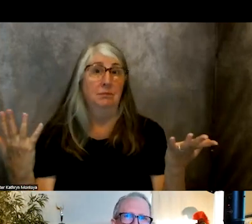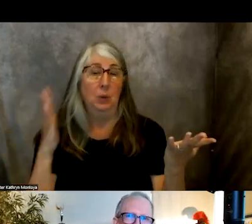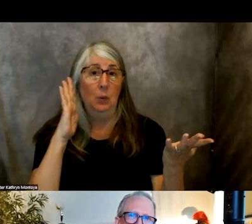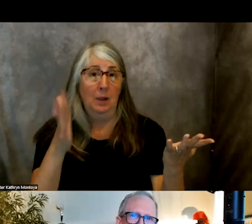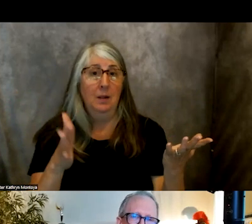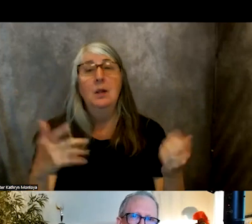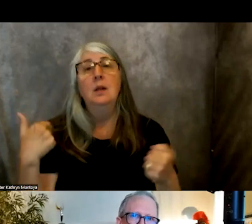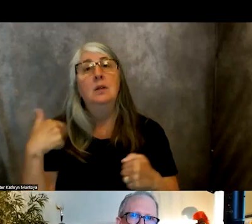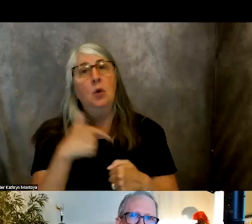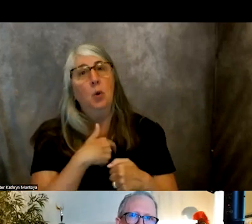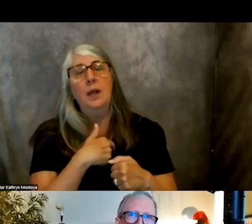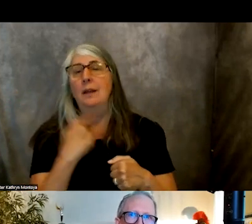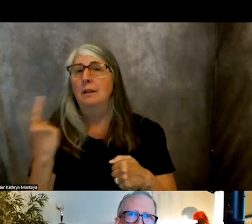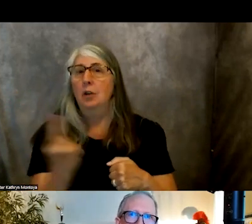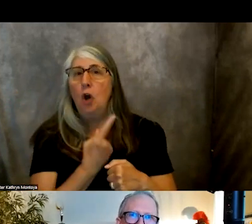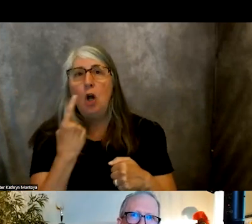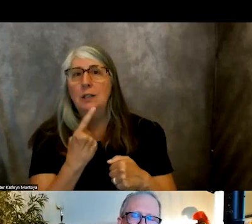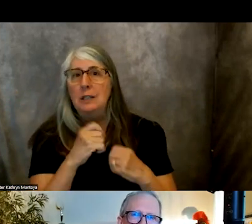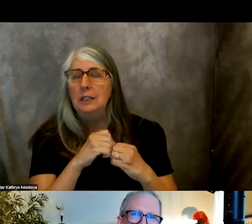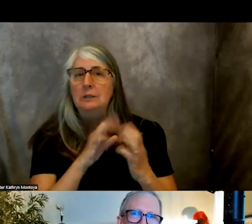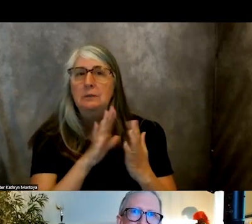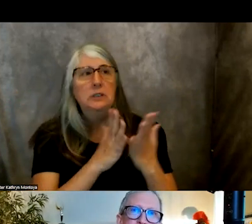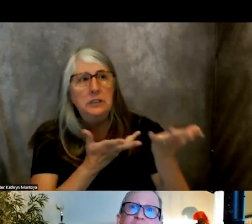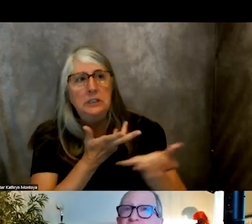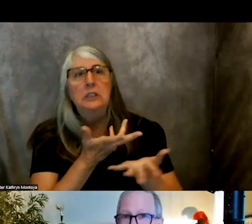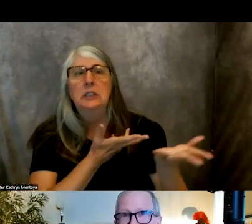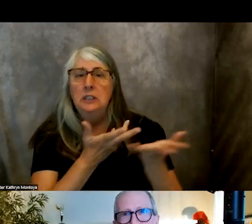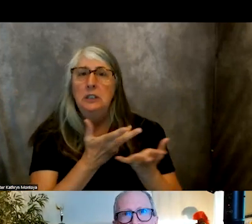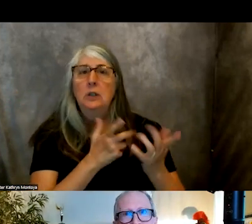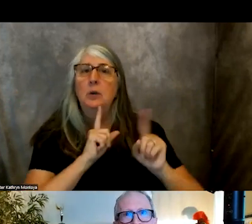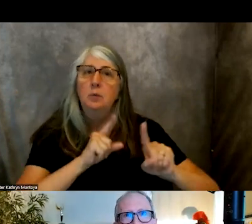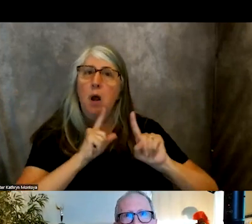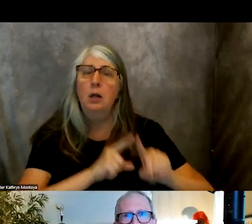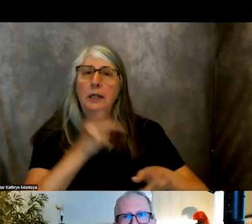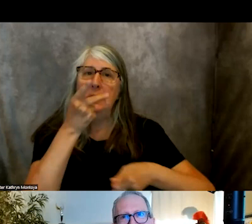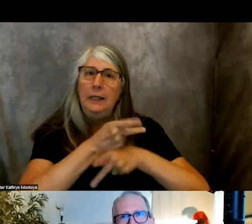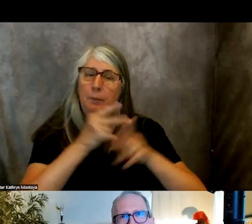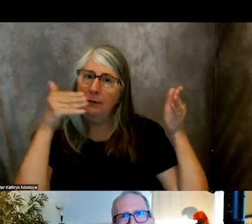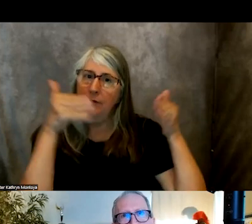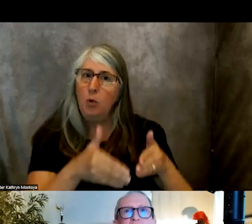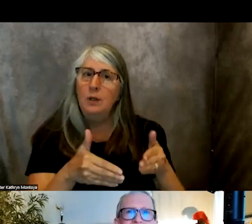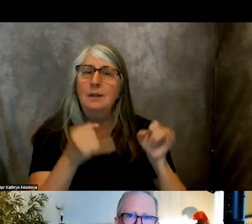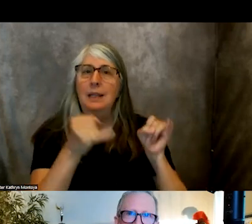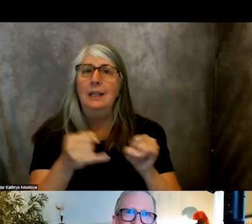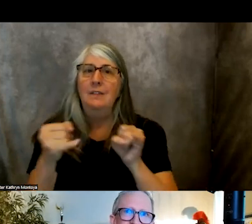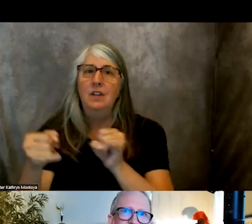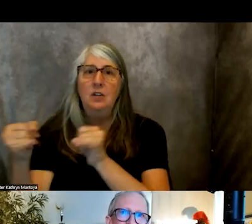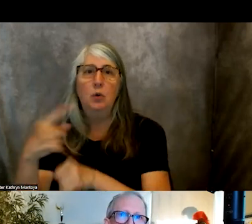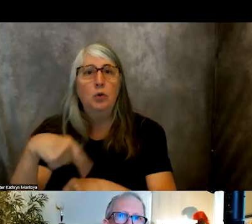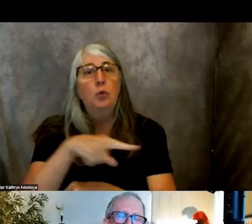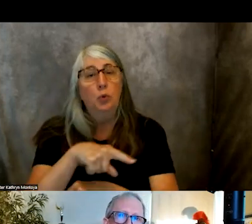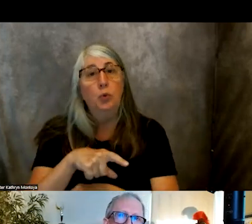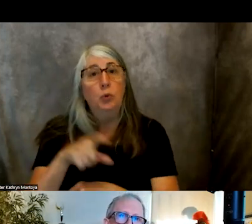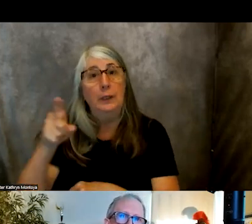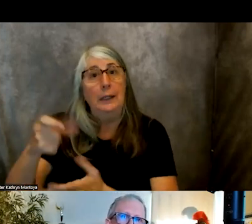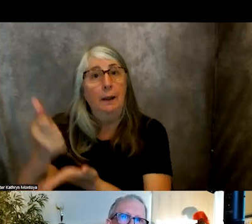this constant challenge of responding and keeping in perfect focus the individuals who are in need,